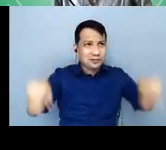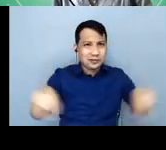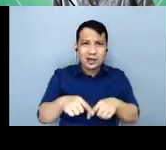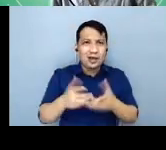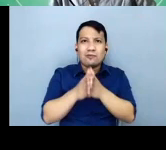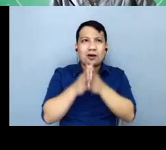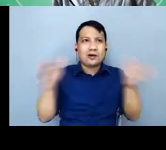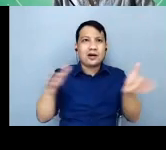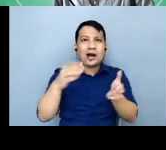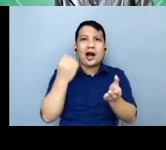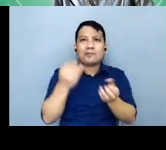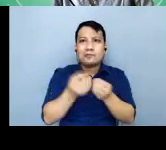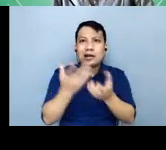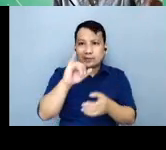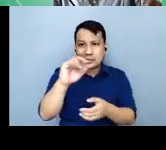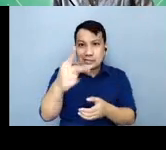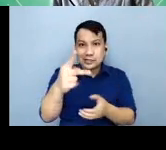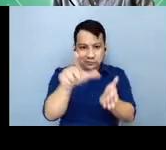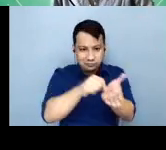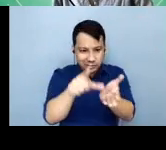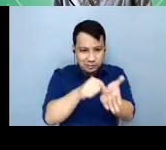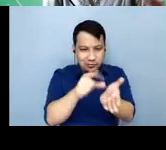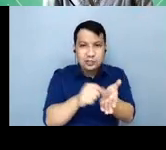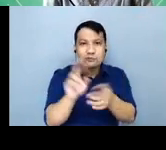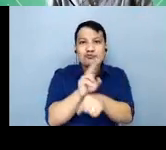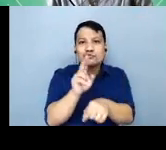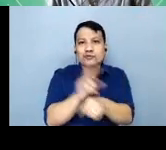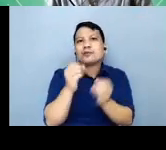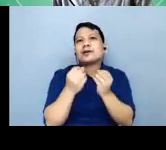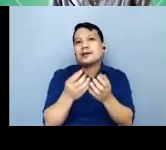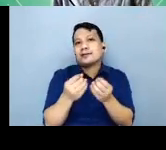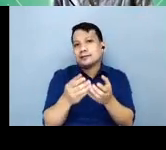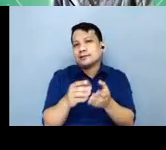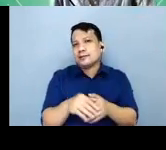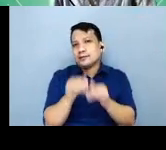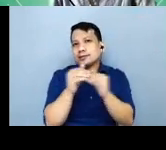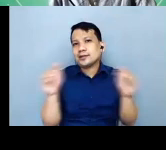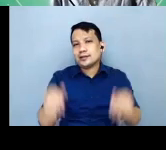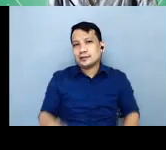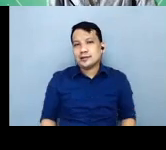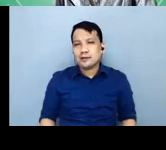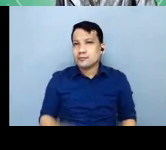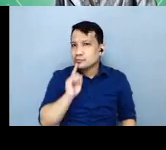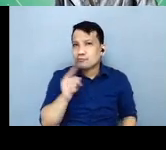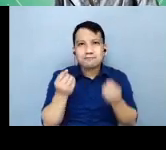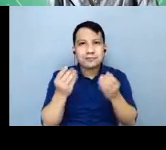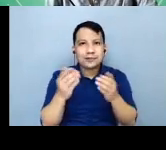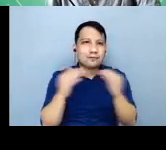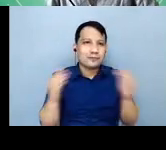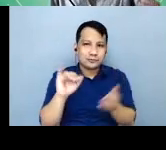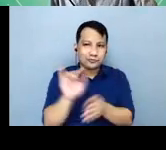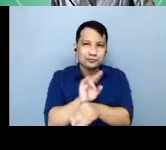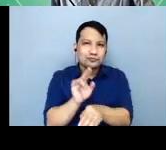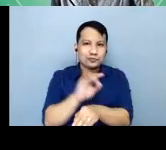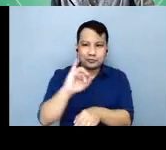of ink that is spent and discarded during this process is similarly crazy. And all